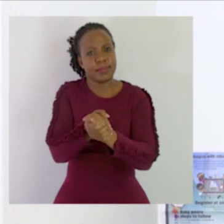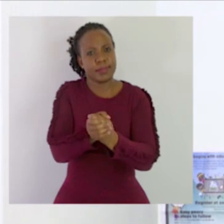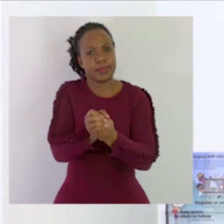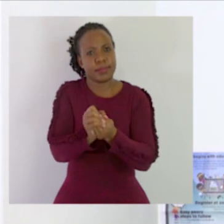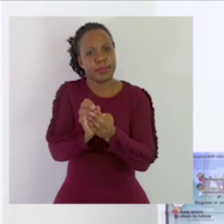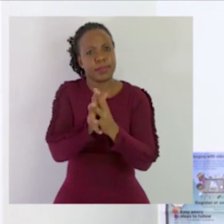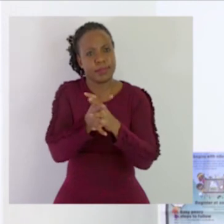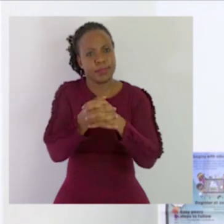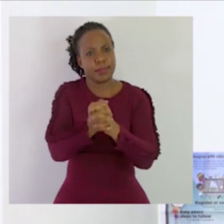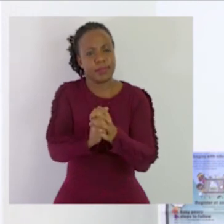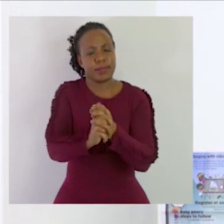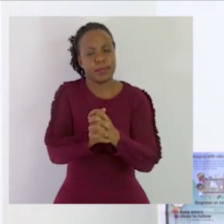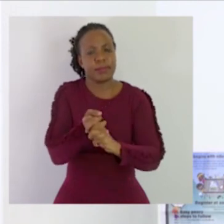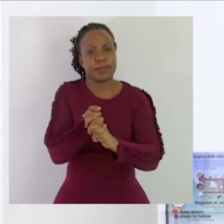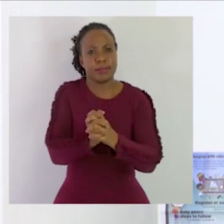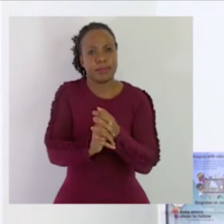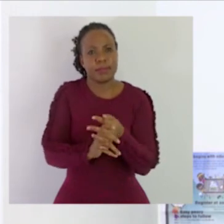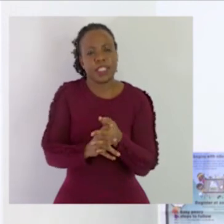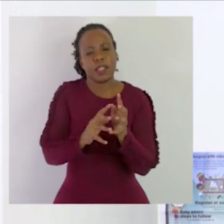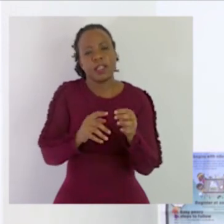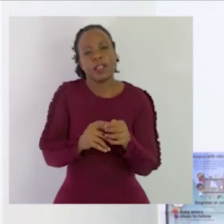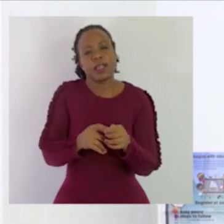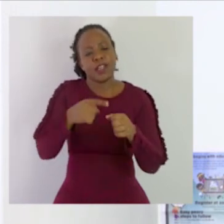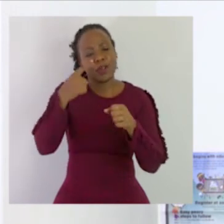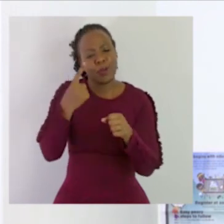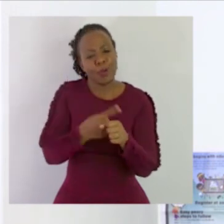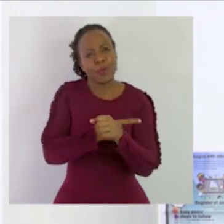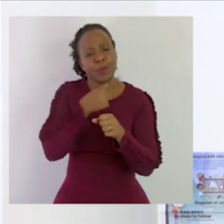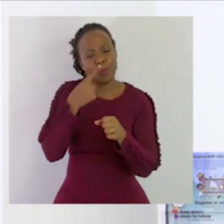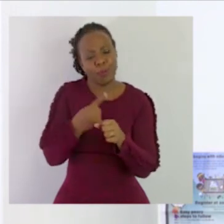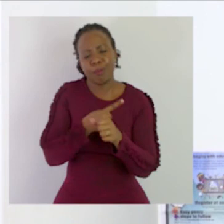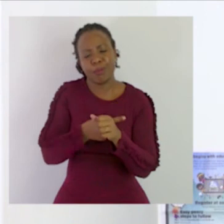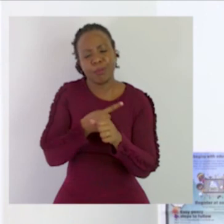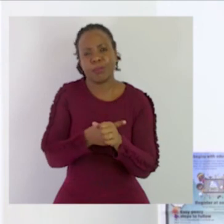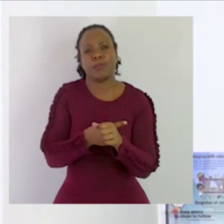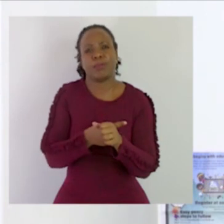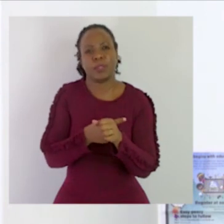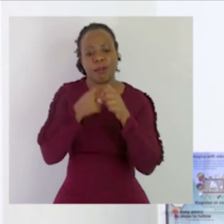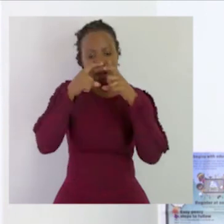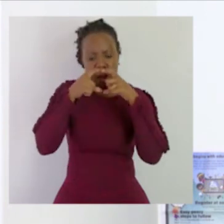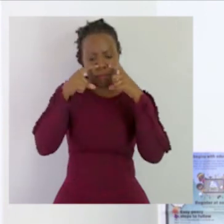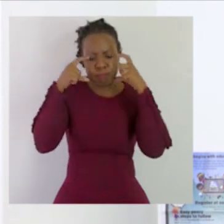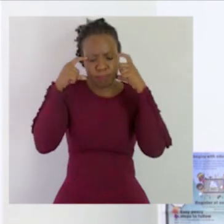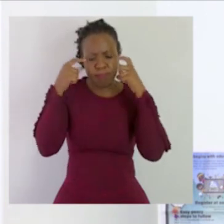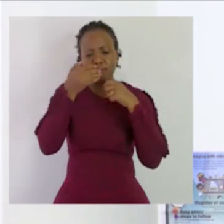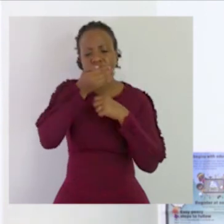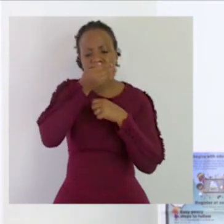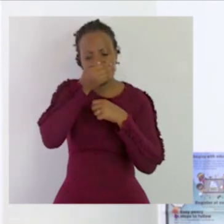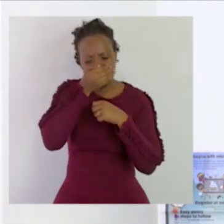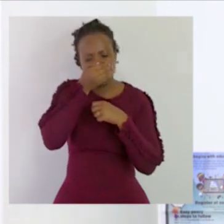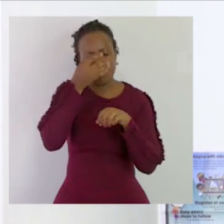between the fingers. And always, always, boys and girls, the mask should always be